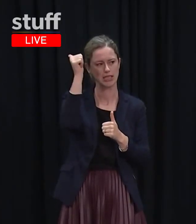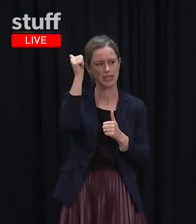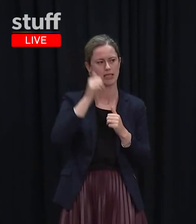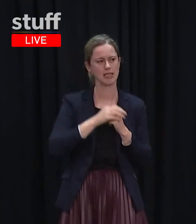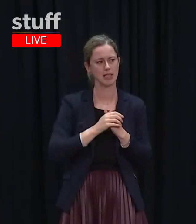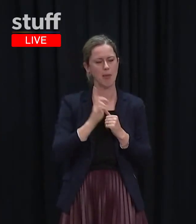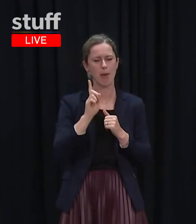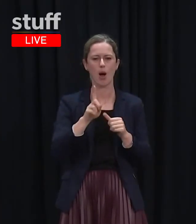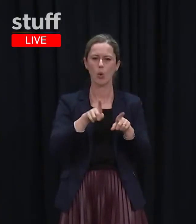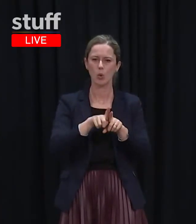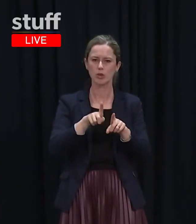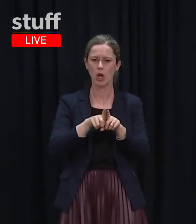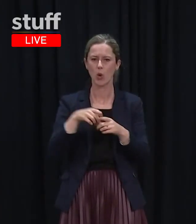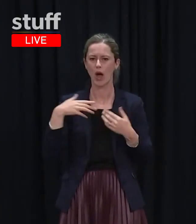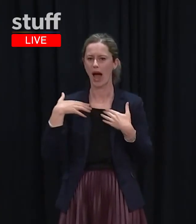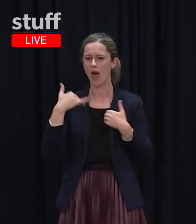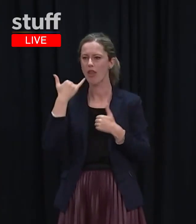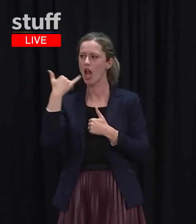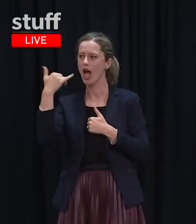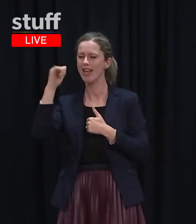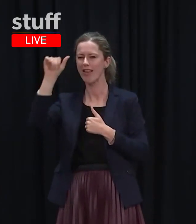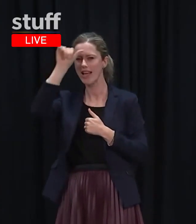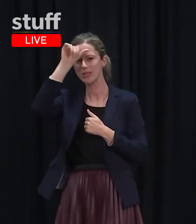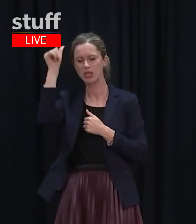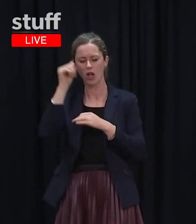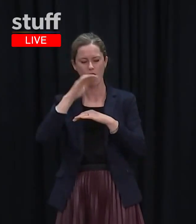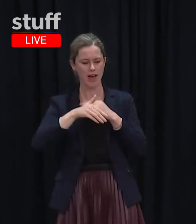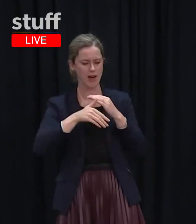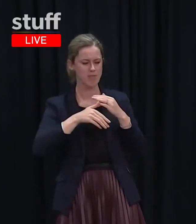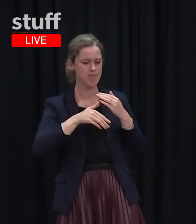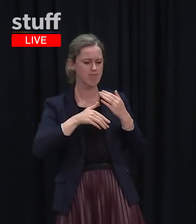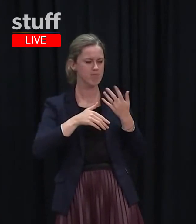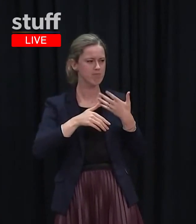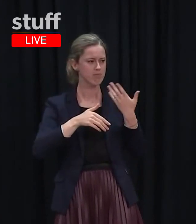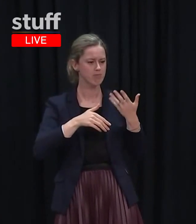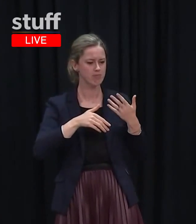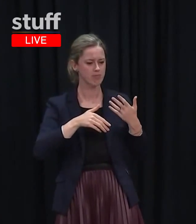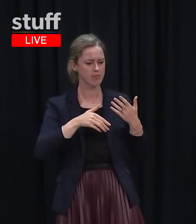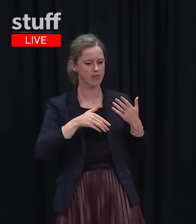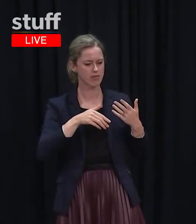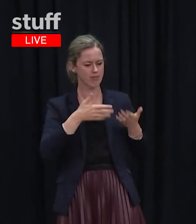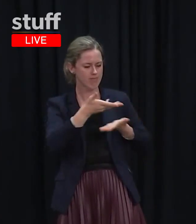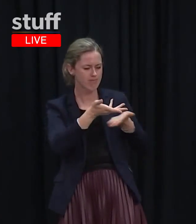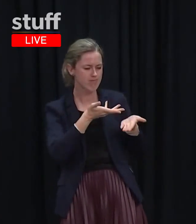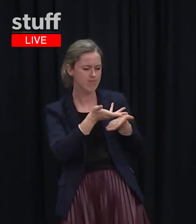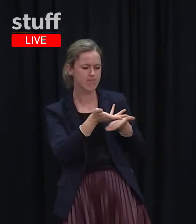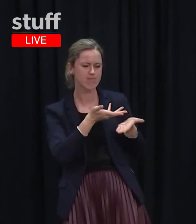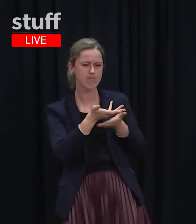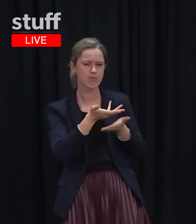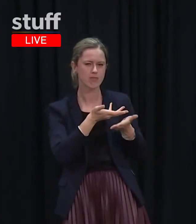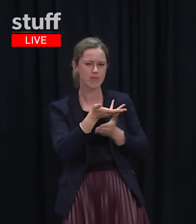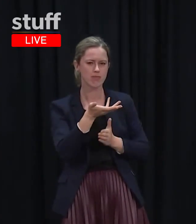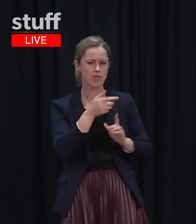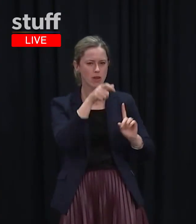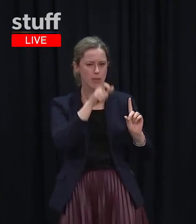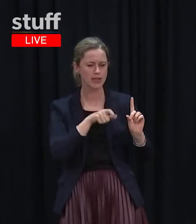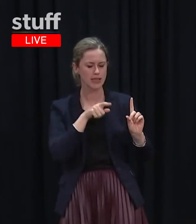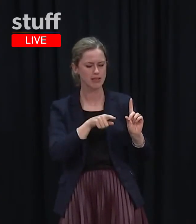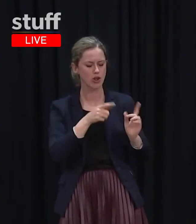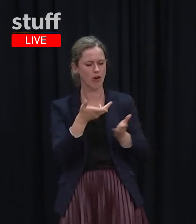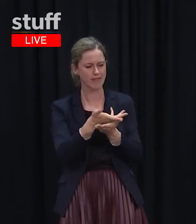So saying, Healthline, their expertise is in being able to walk people through